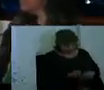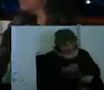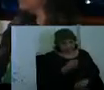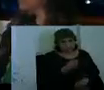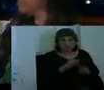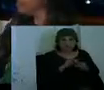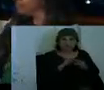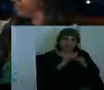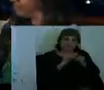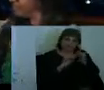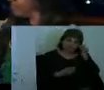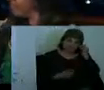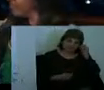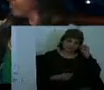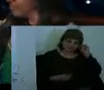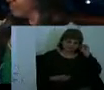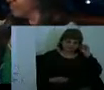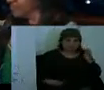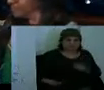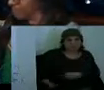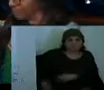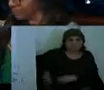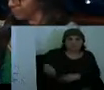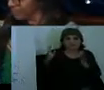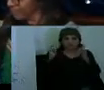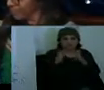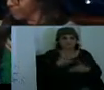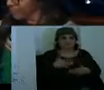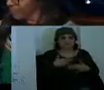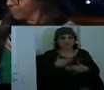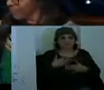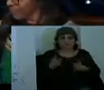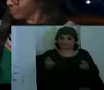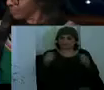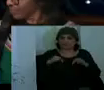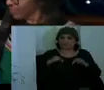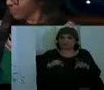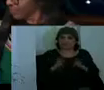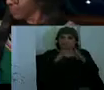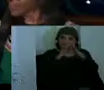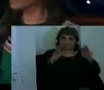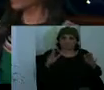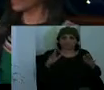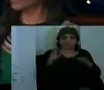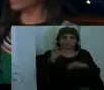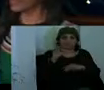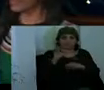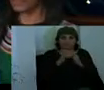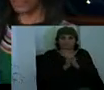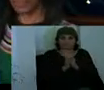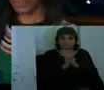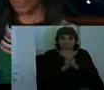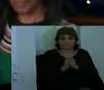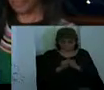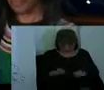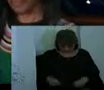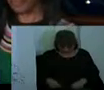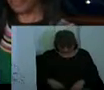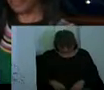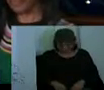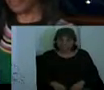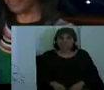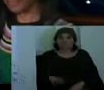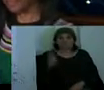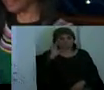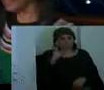I do hope you've enjoyed being in this house of worship today. Pray that you have been blessed and that you will continue to be here with